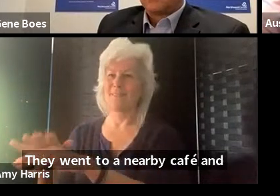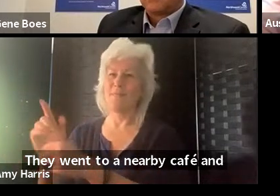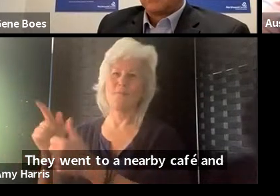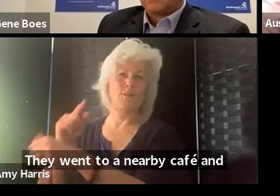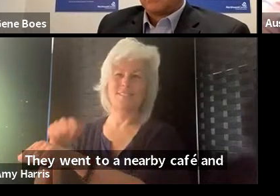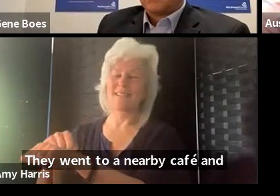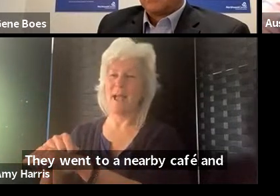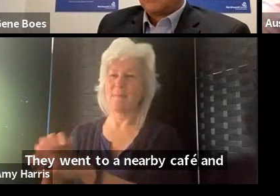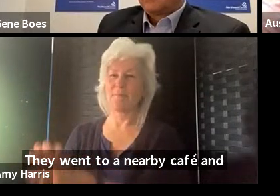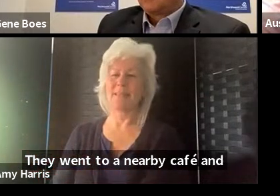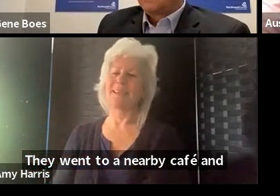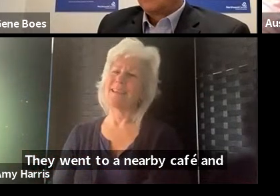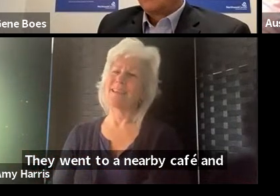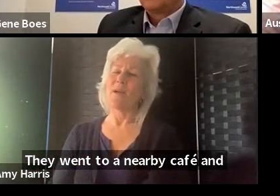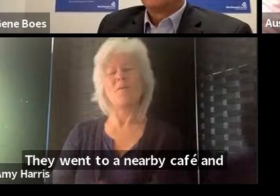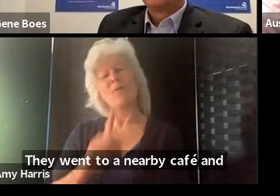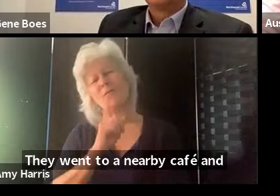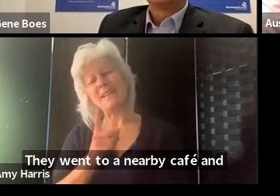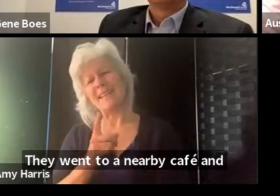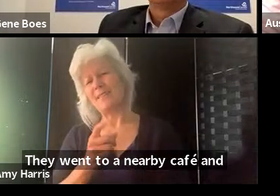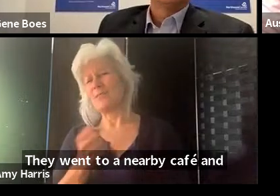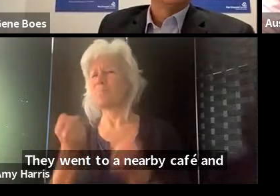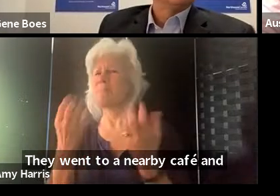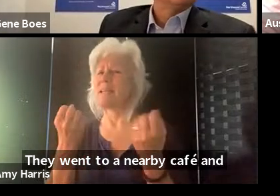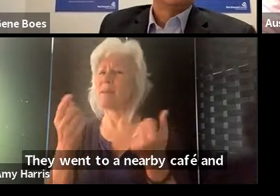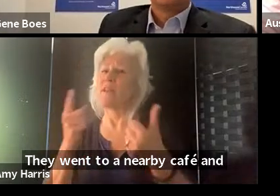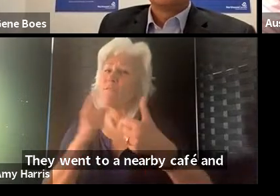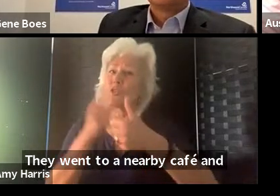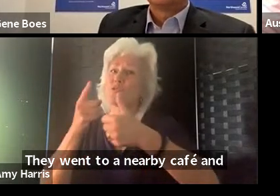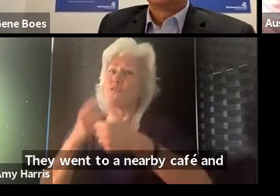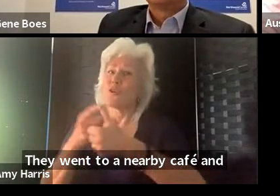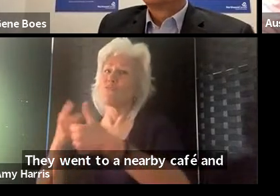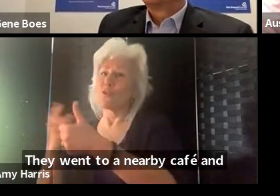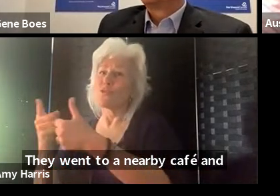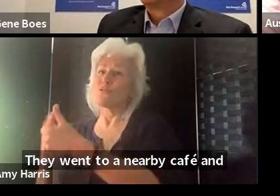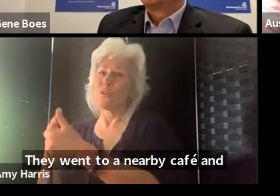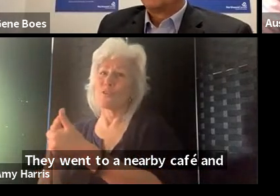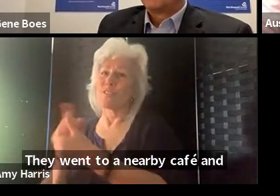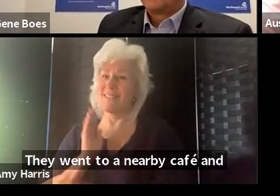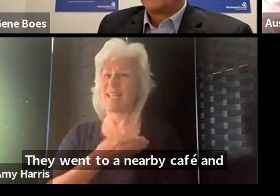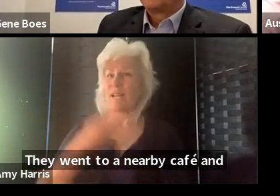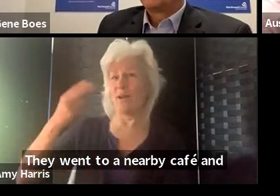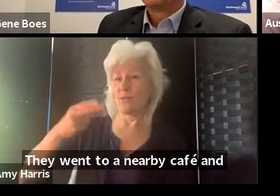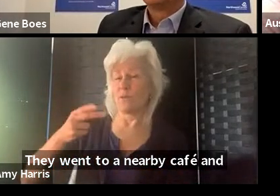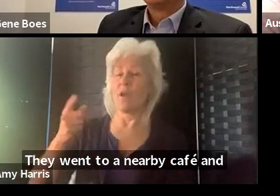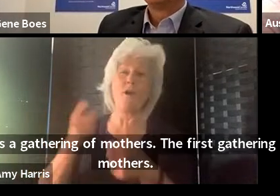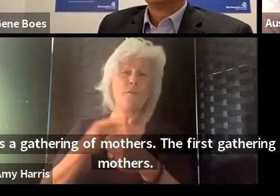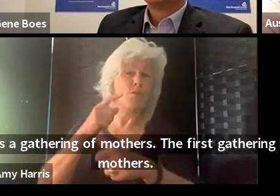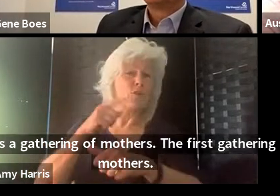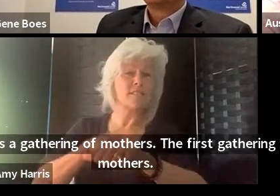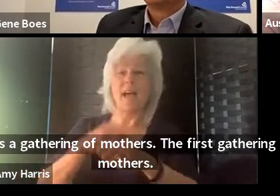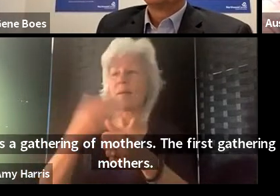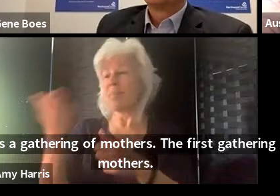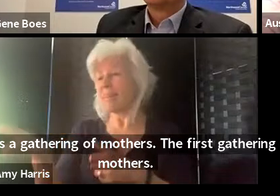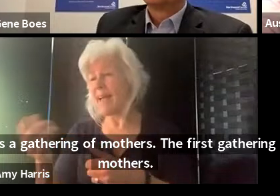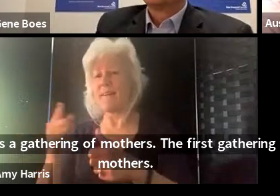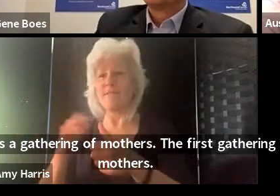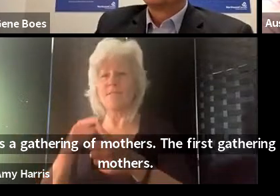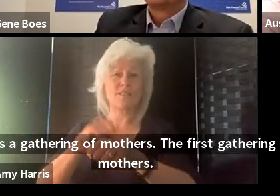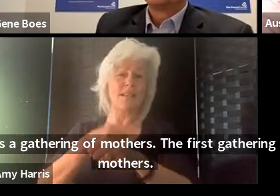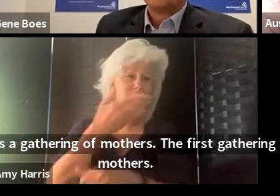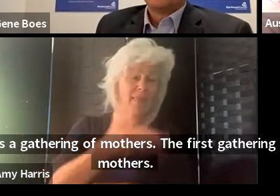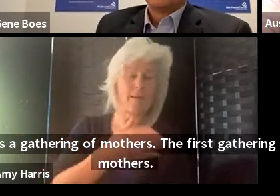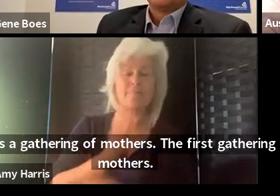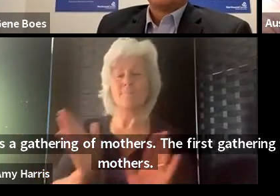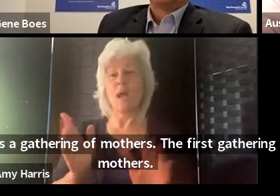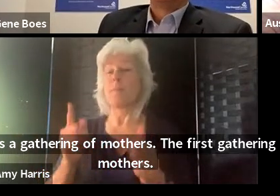mothers. I mean, there are lots of firsts in our whole history, the first time we did. But the very first thing were